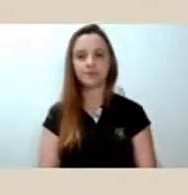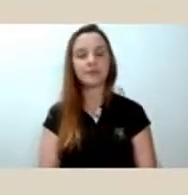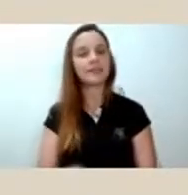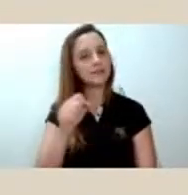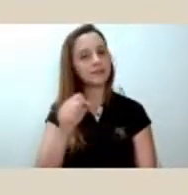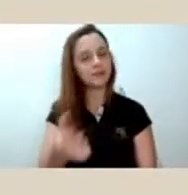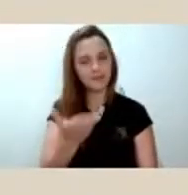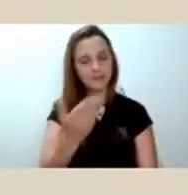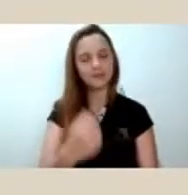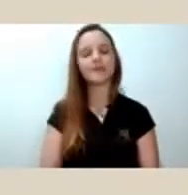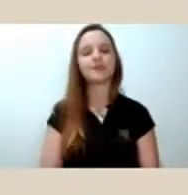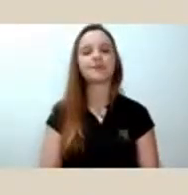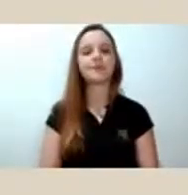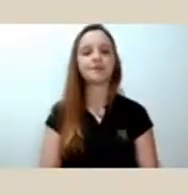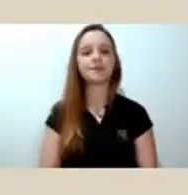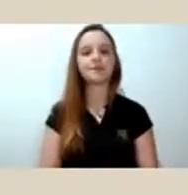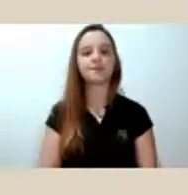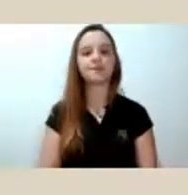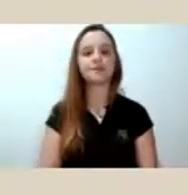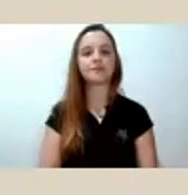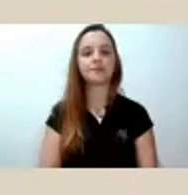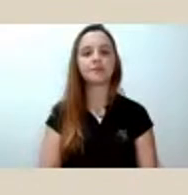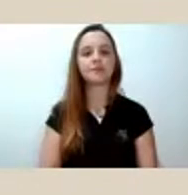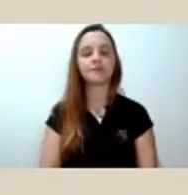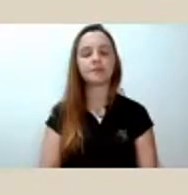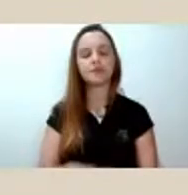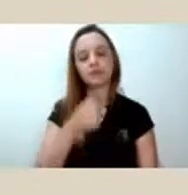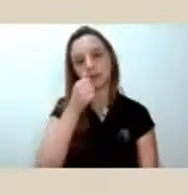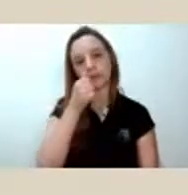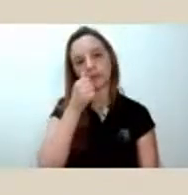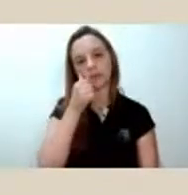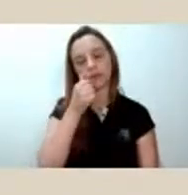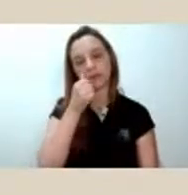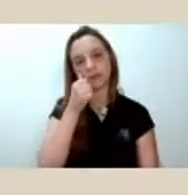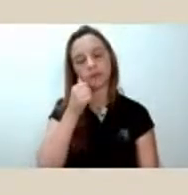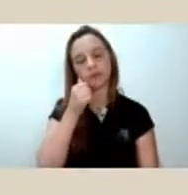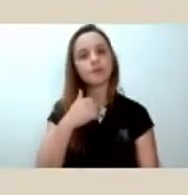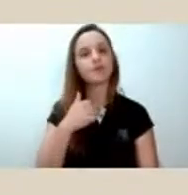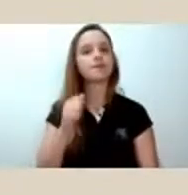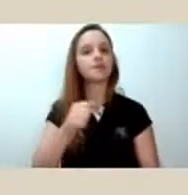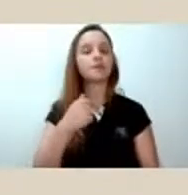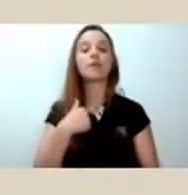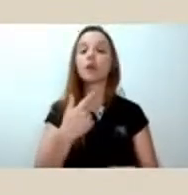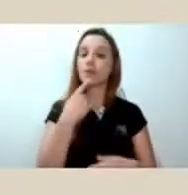So I fully, I think I fully get what Yolanda is saying. So